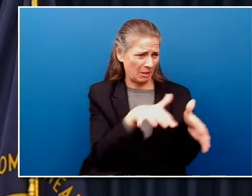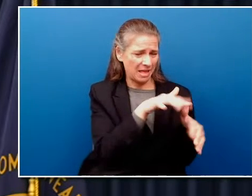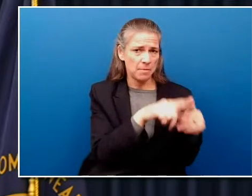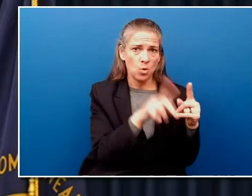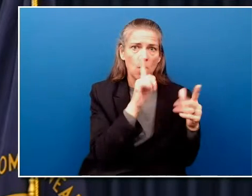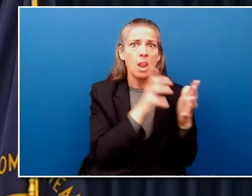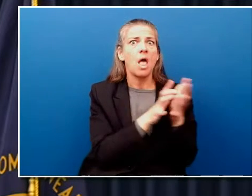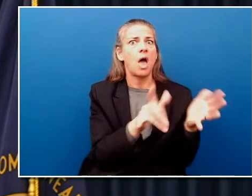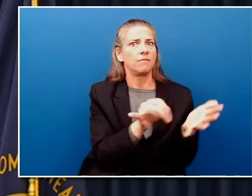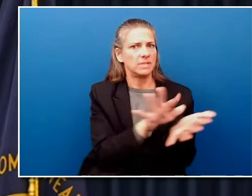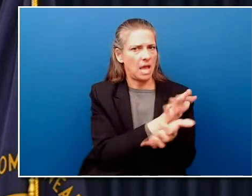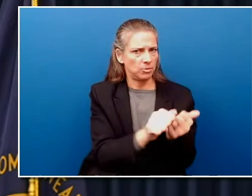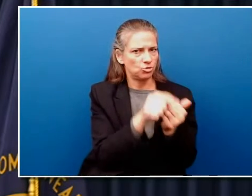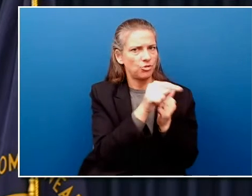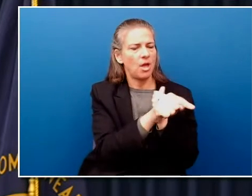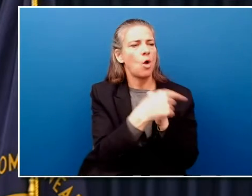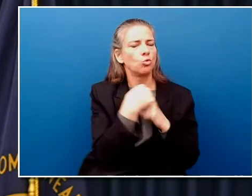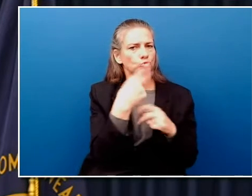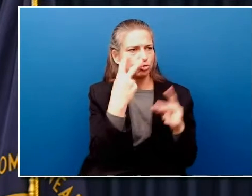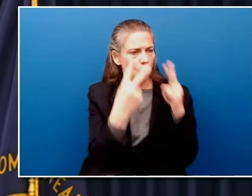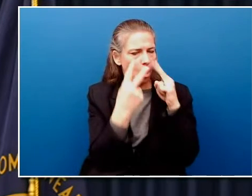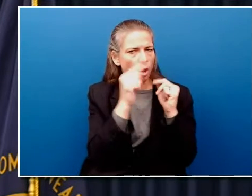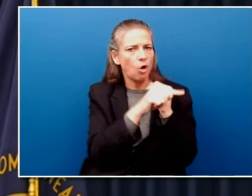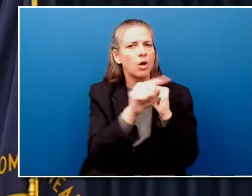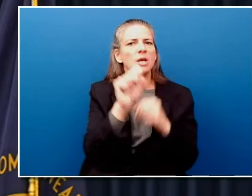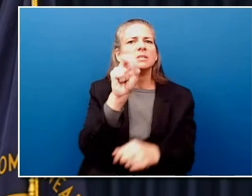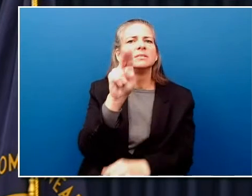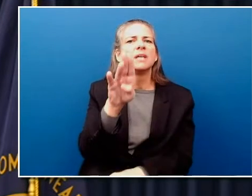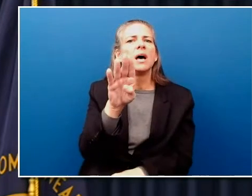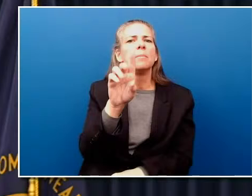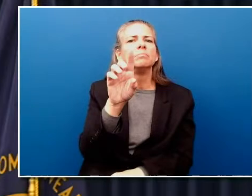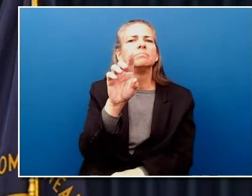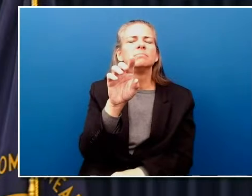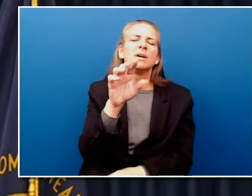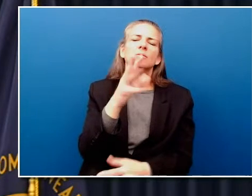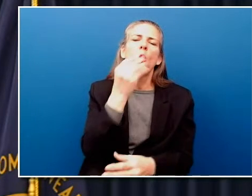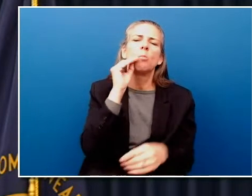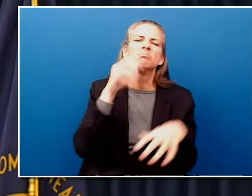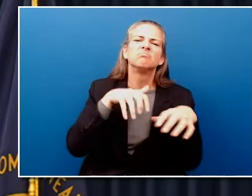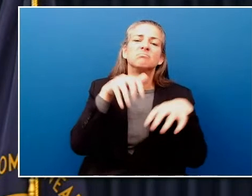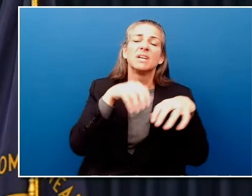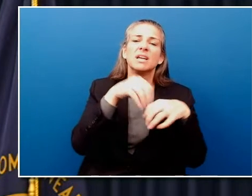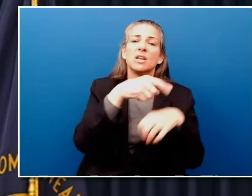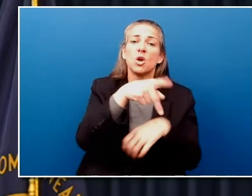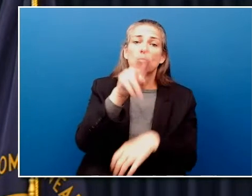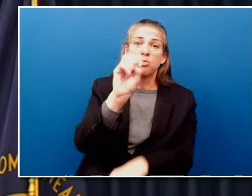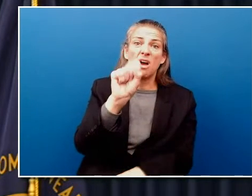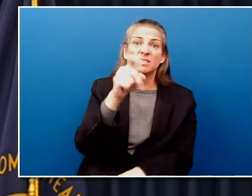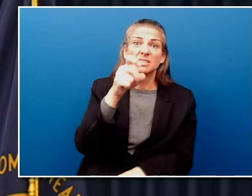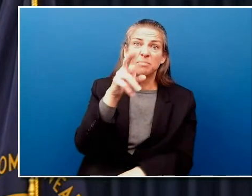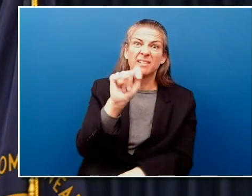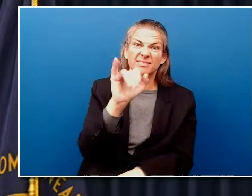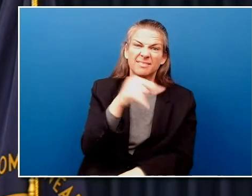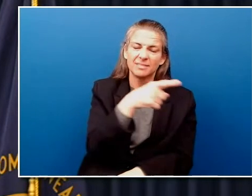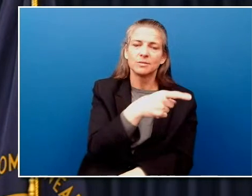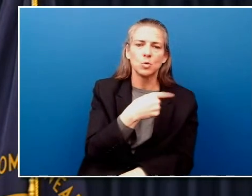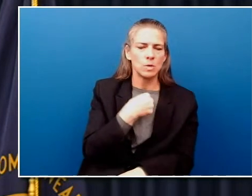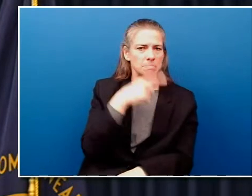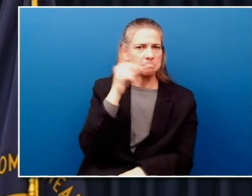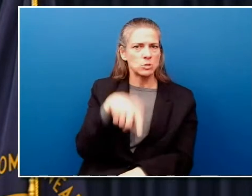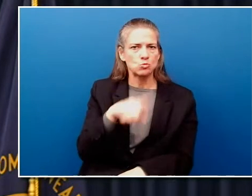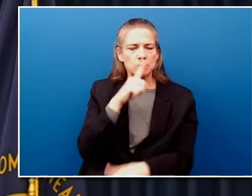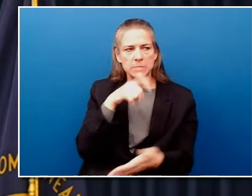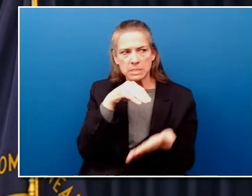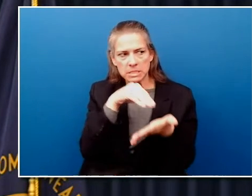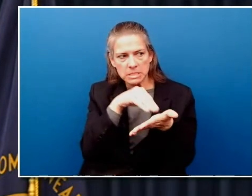seen that in a couple of subdivisions in Prospect as well. And so this is one where we're going to have really good record keeping and have a whole lot